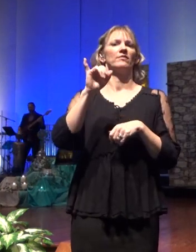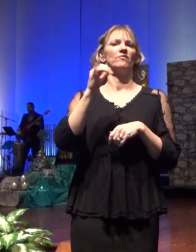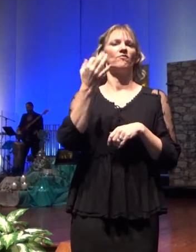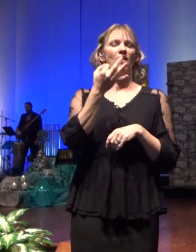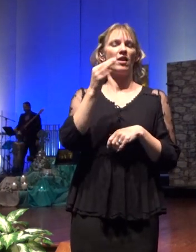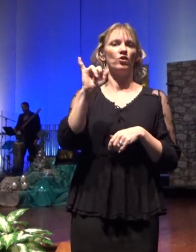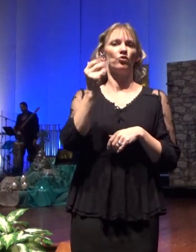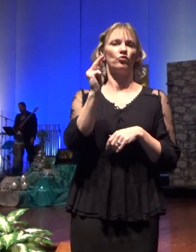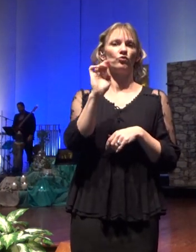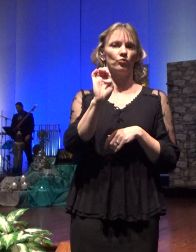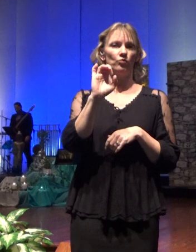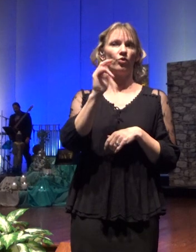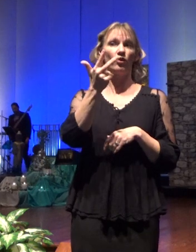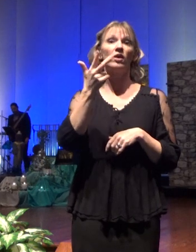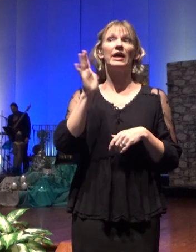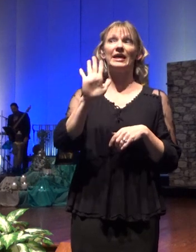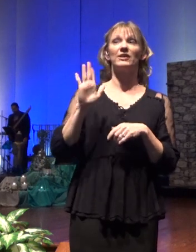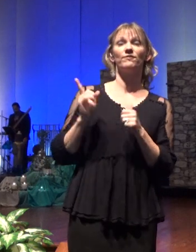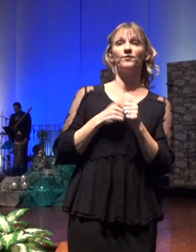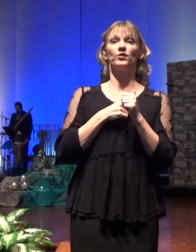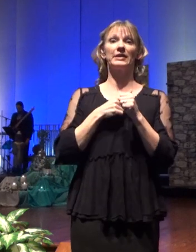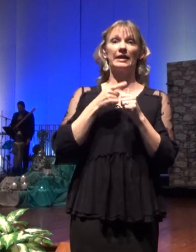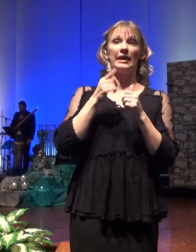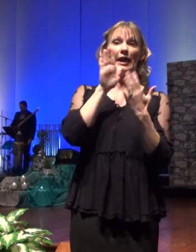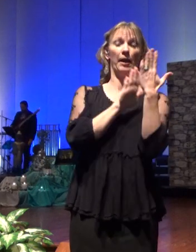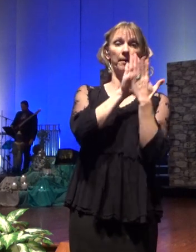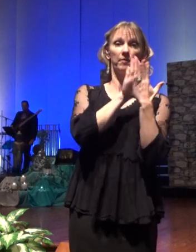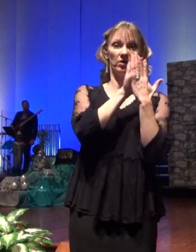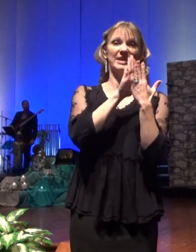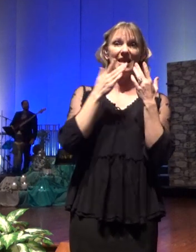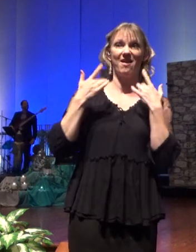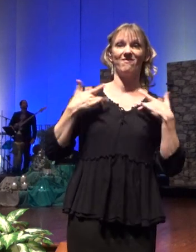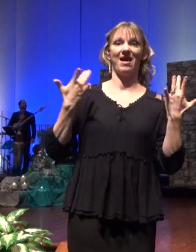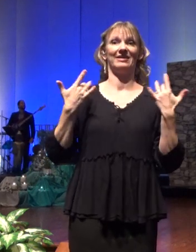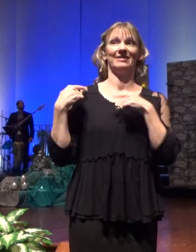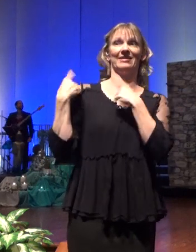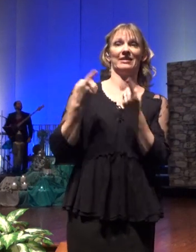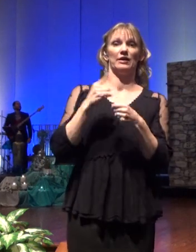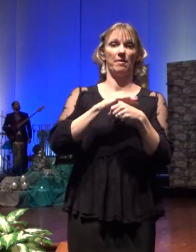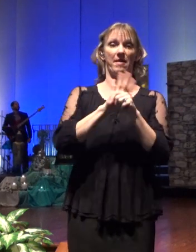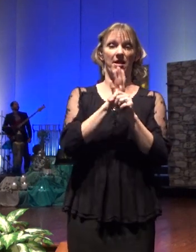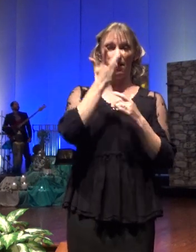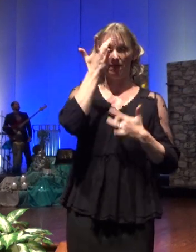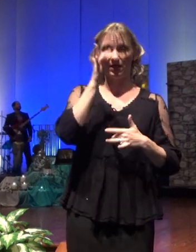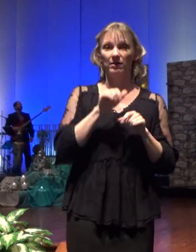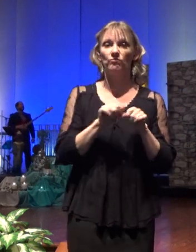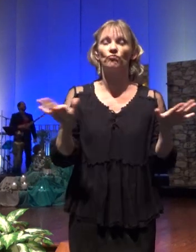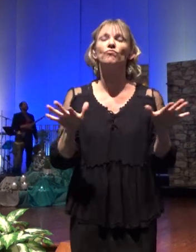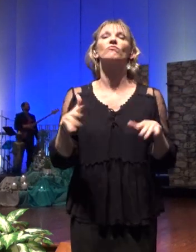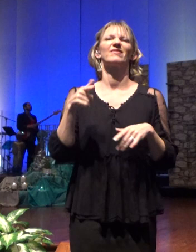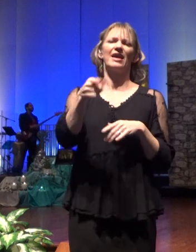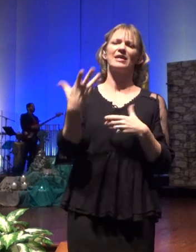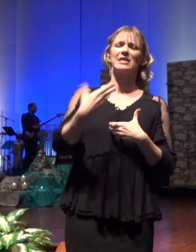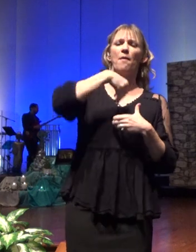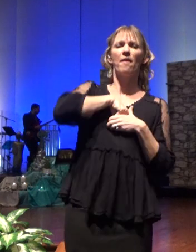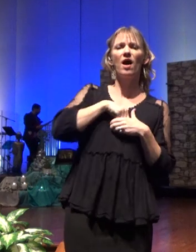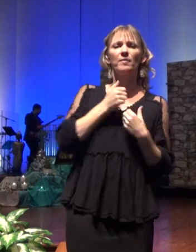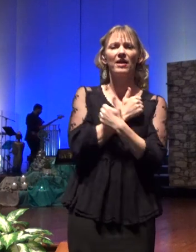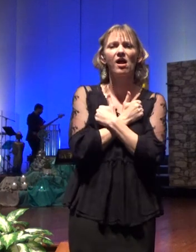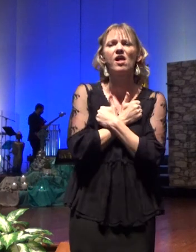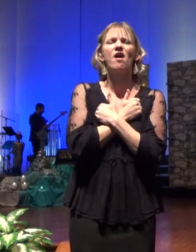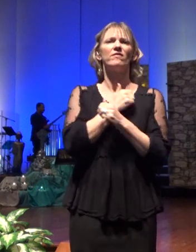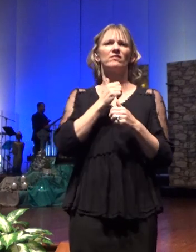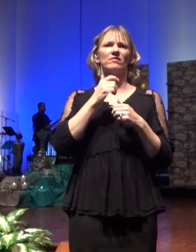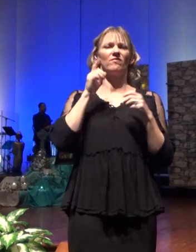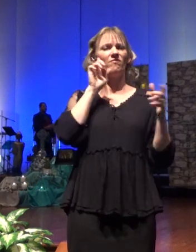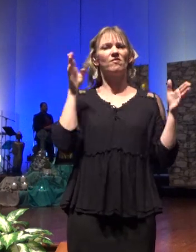first in-person event since the pandemic. He is the embodiment of love and is all about teaching all